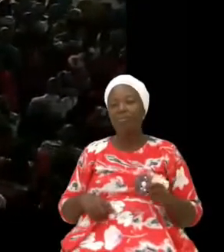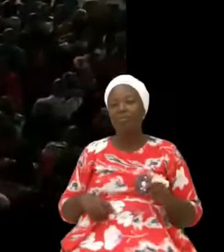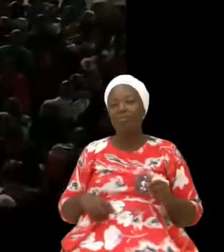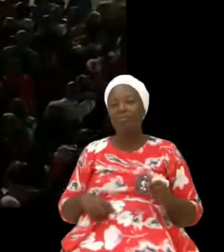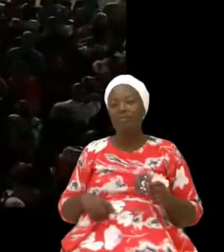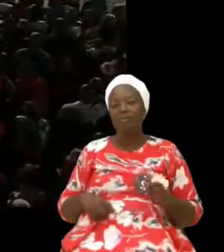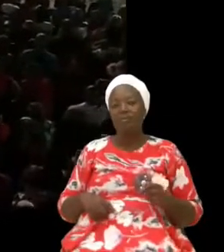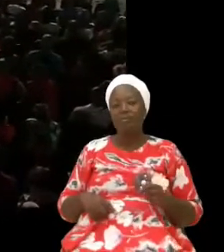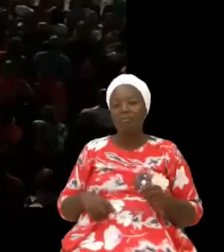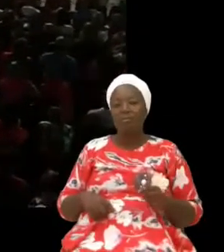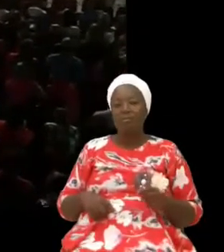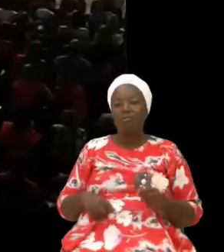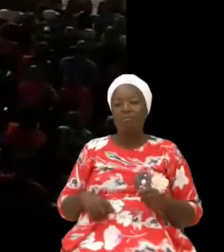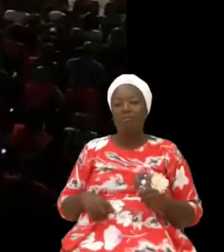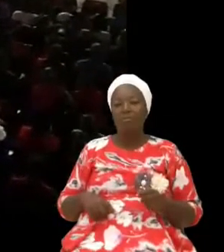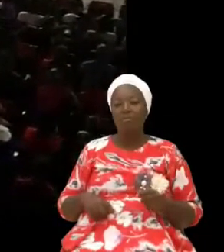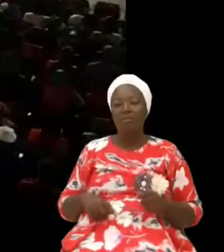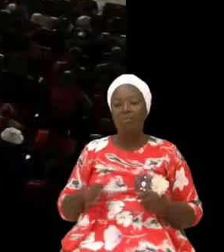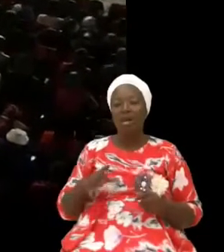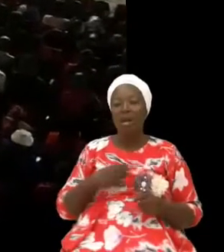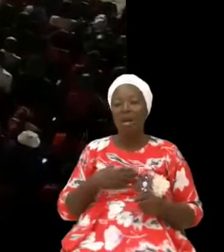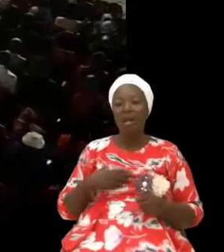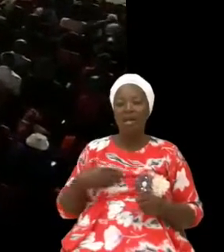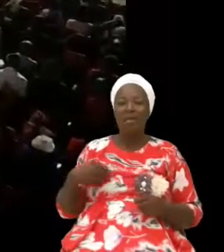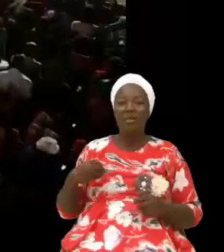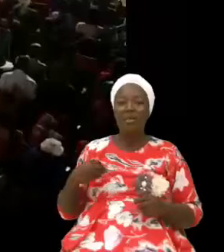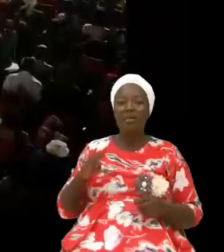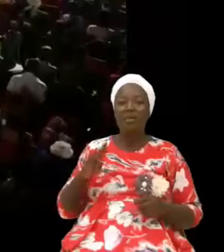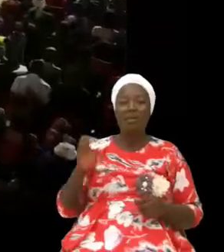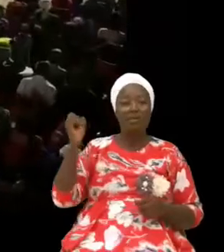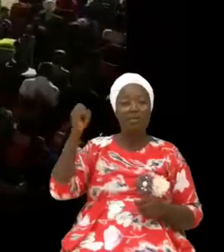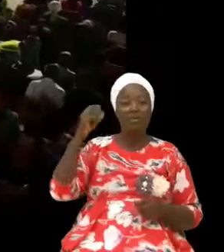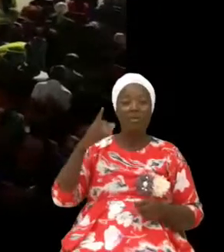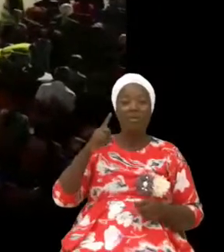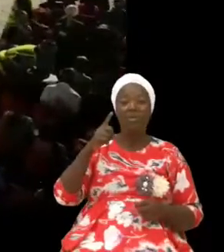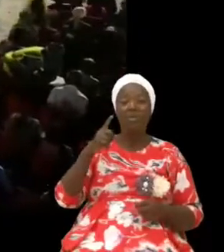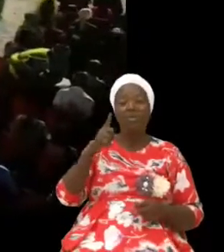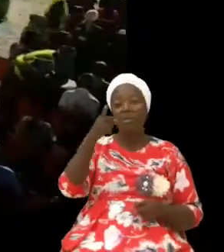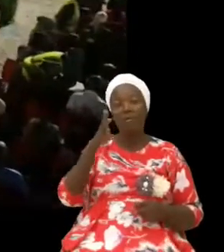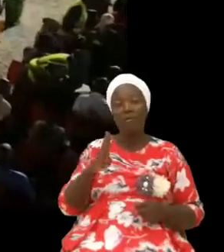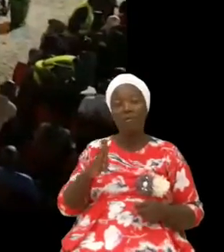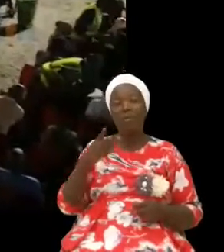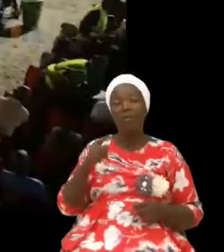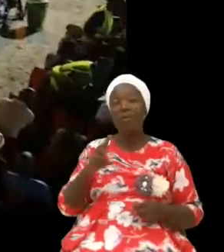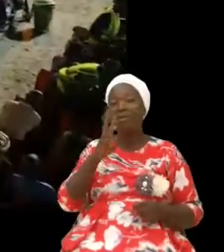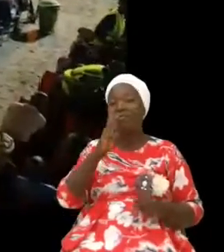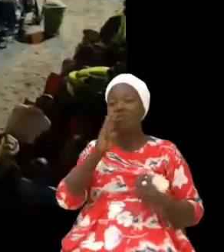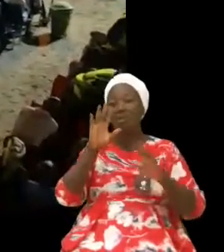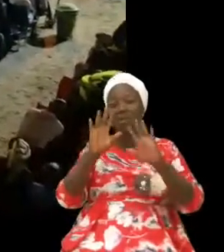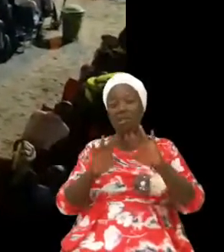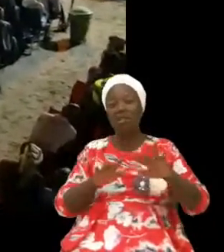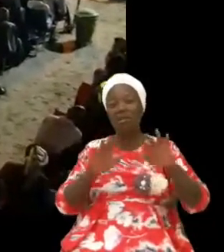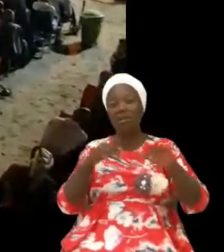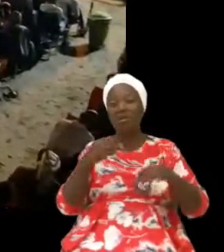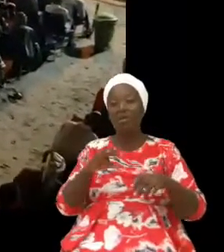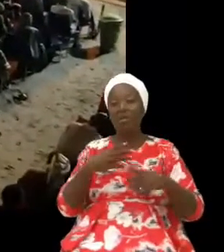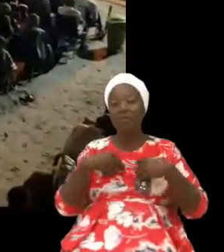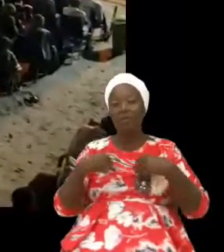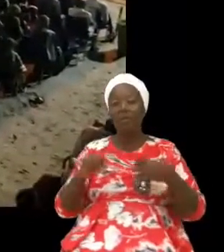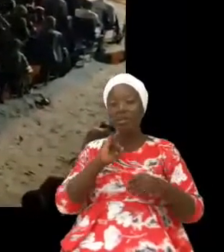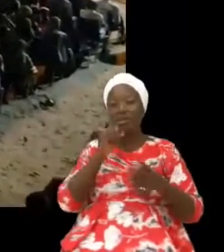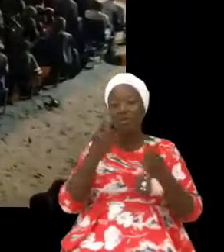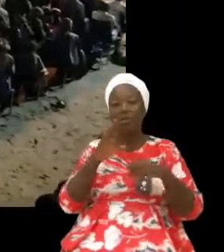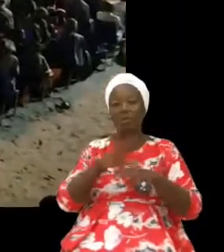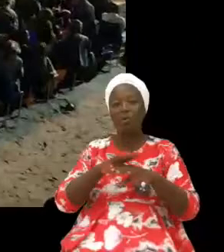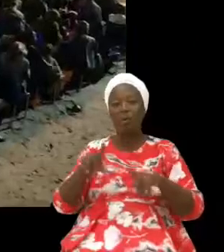Showers have come upon everyone already. And by the grace of God, the showers of healing